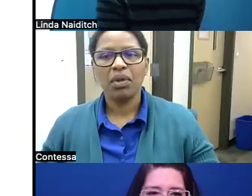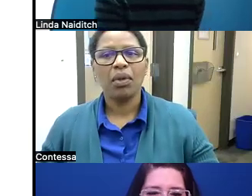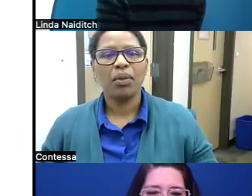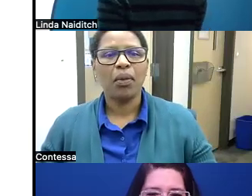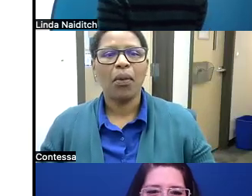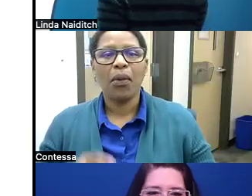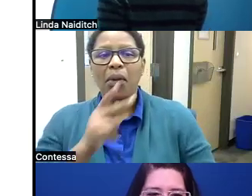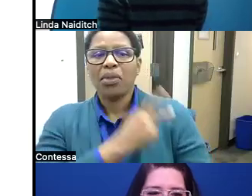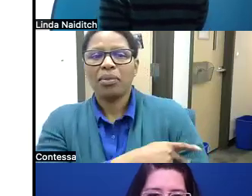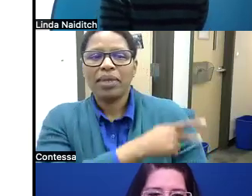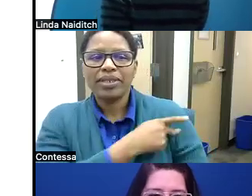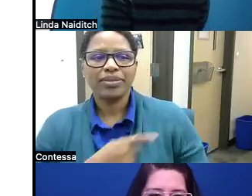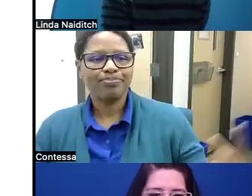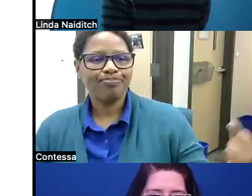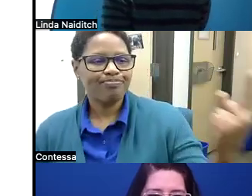Mm-hmm.